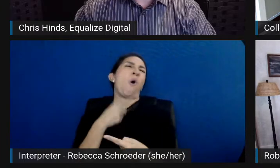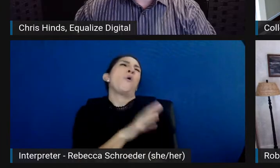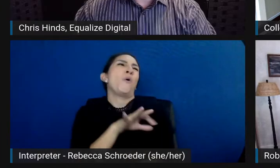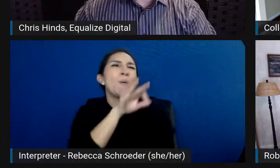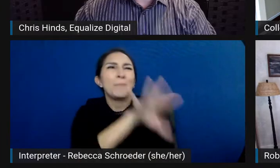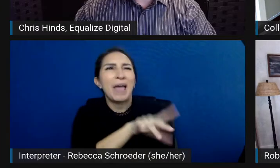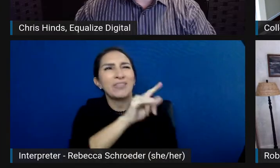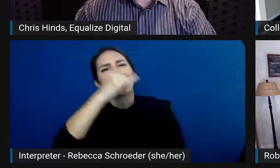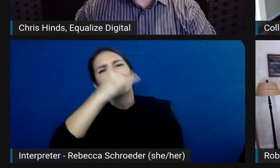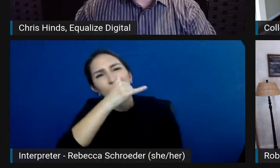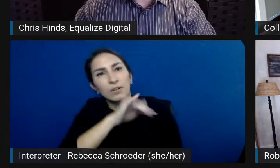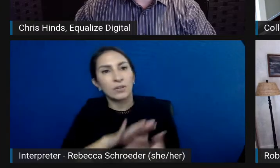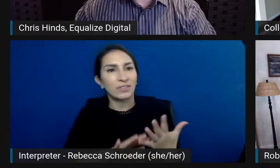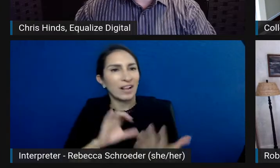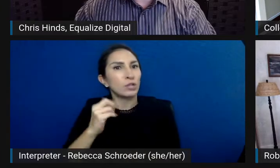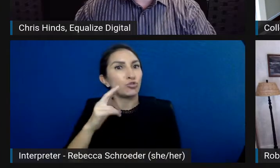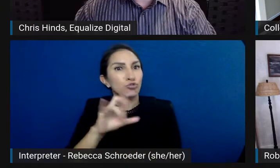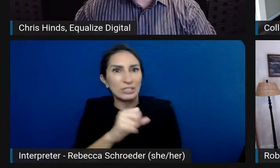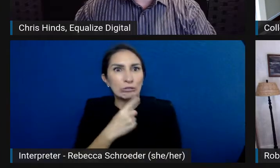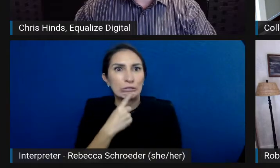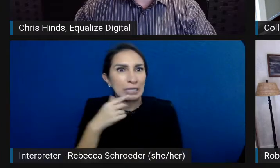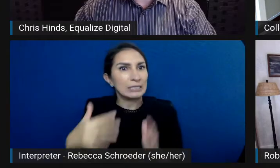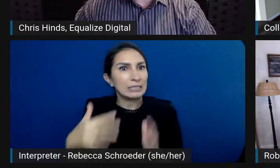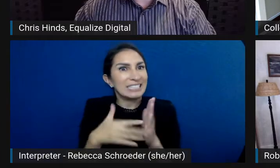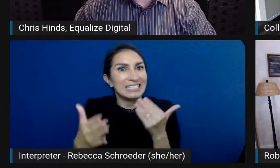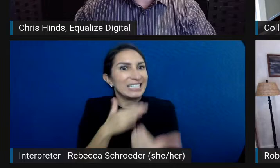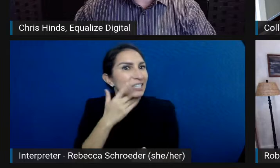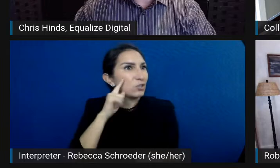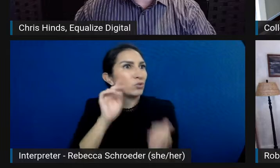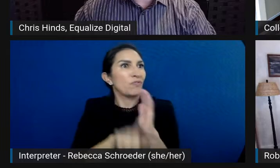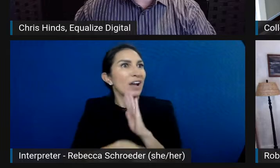has been harmed, right? So the legal standard